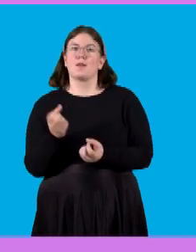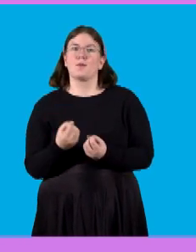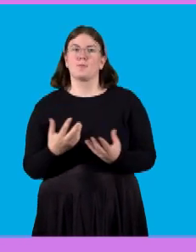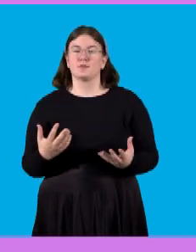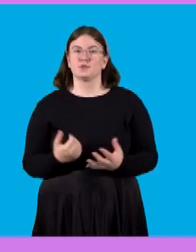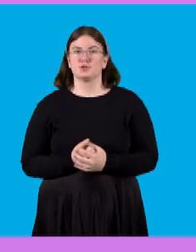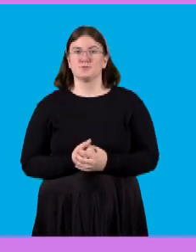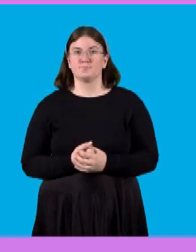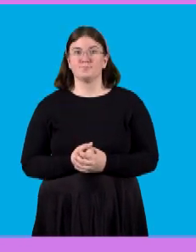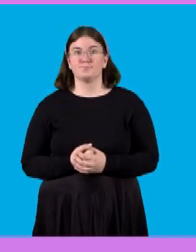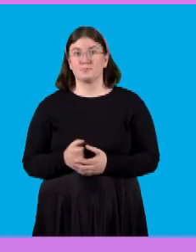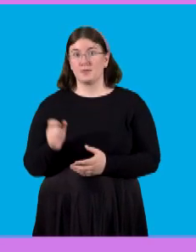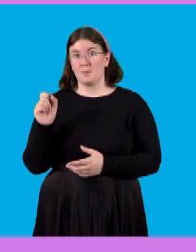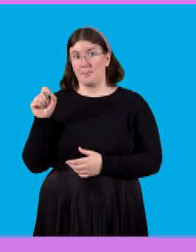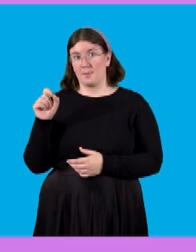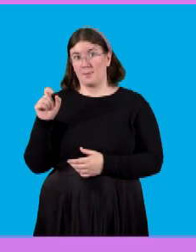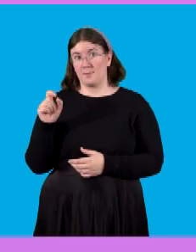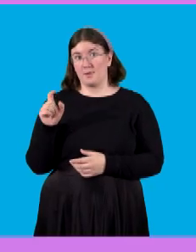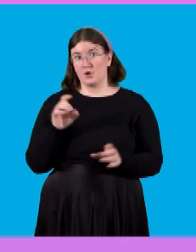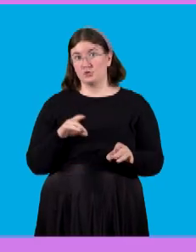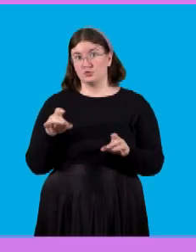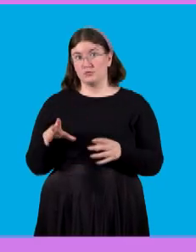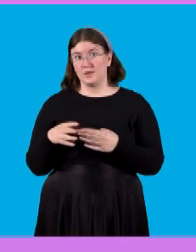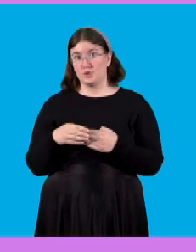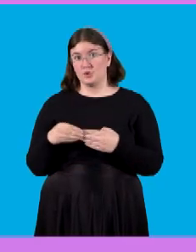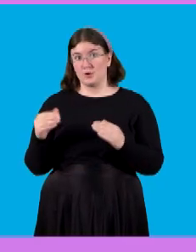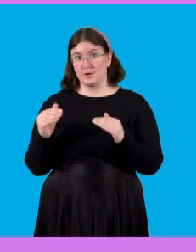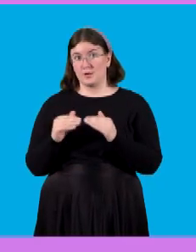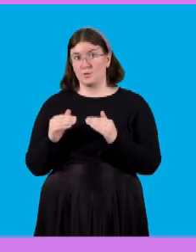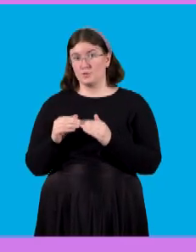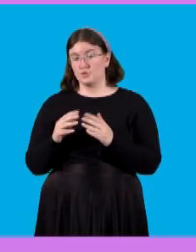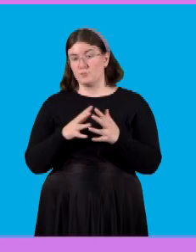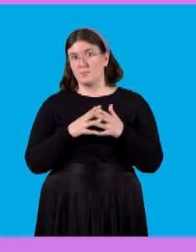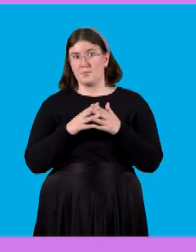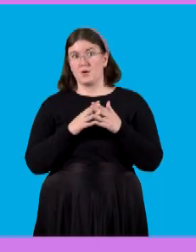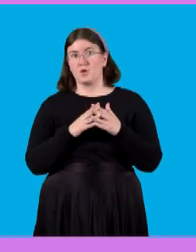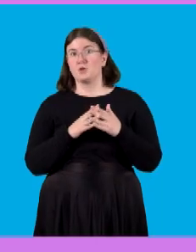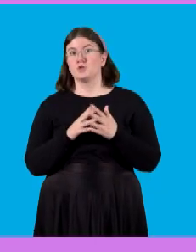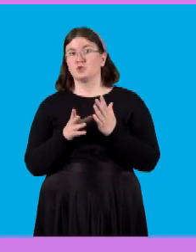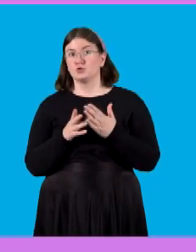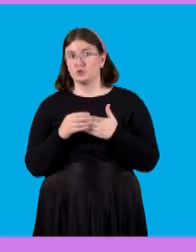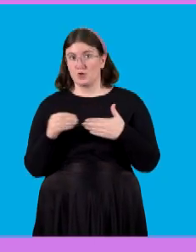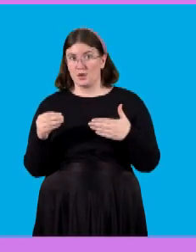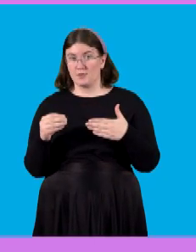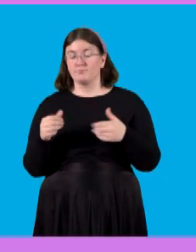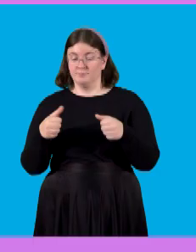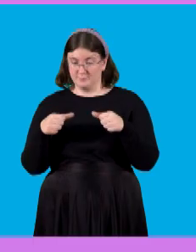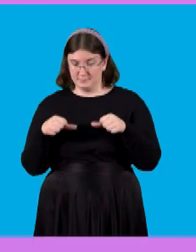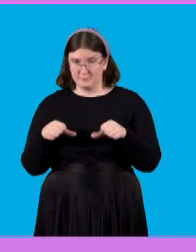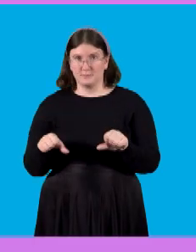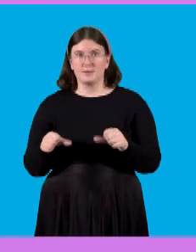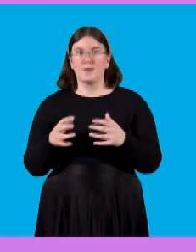of all, it's the Australian dollar to the United States dollar. Then that's the United States dollar to the South African